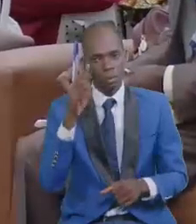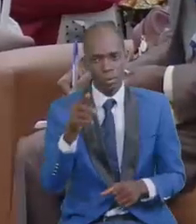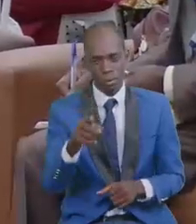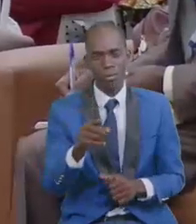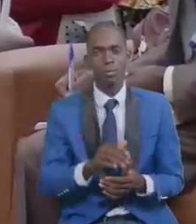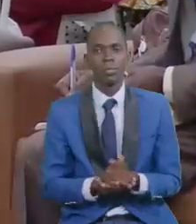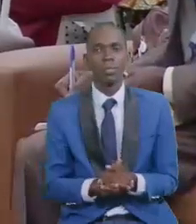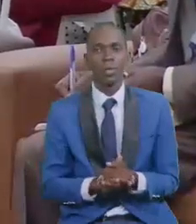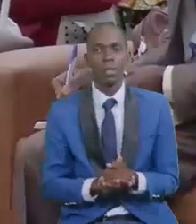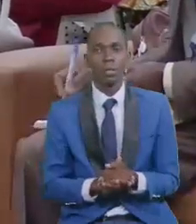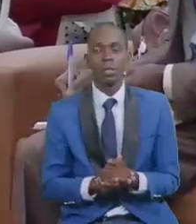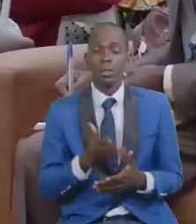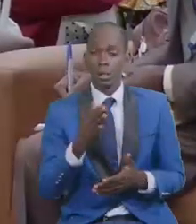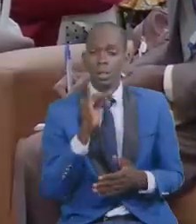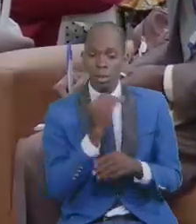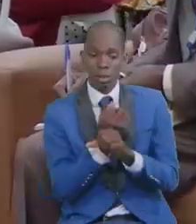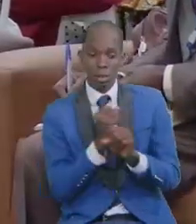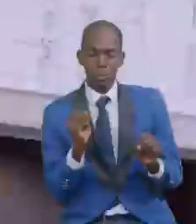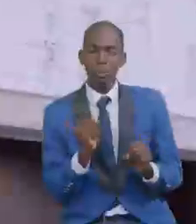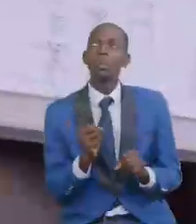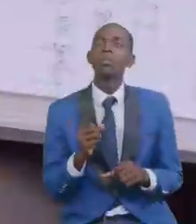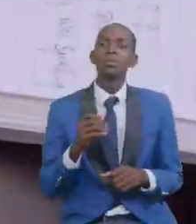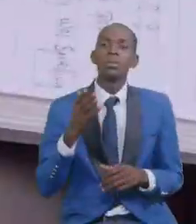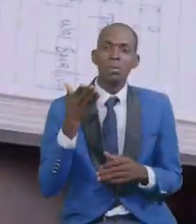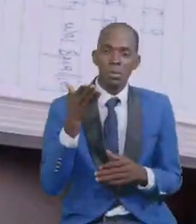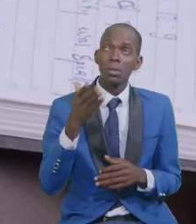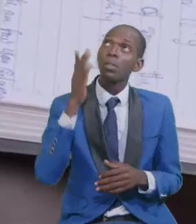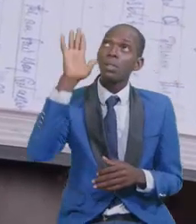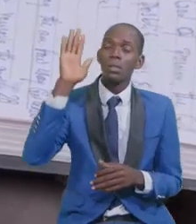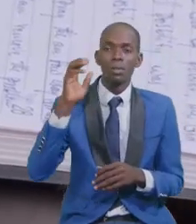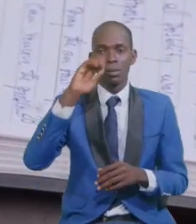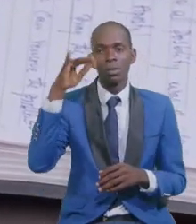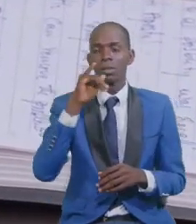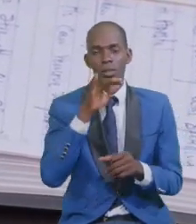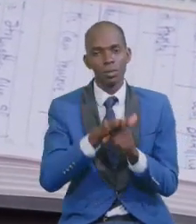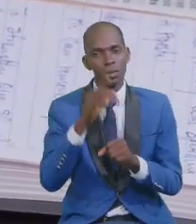There is salvation. My grace is sufficient for your salvation.